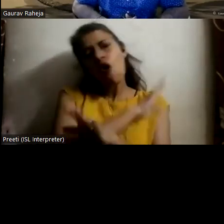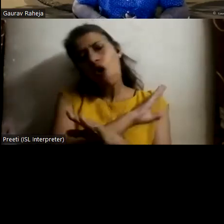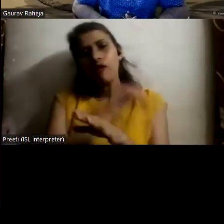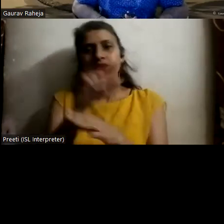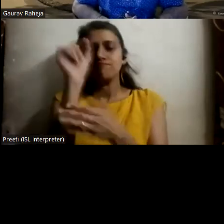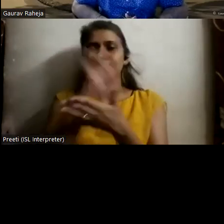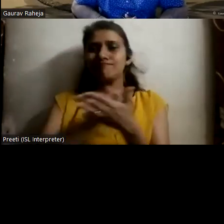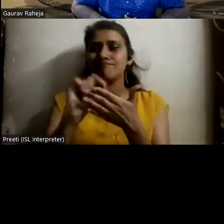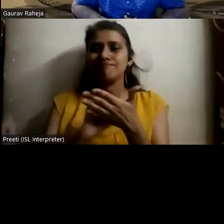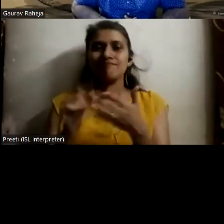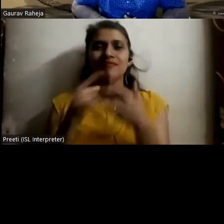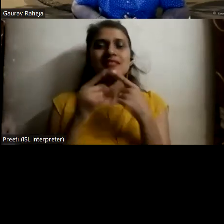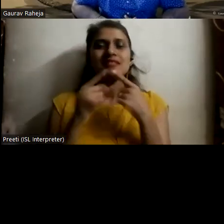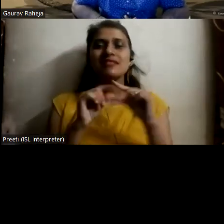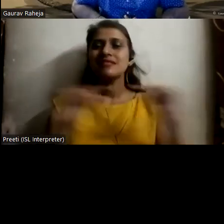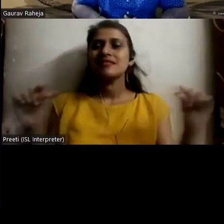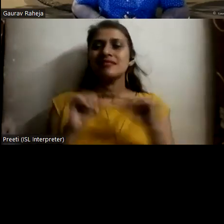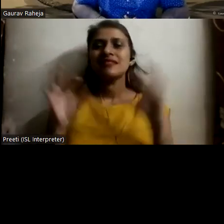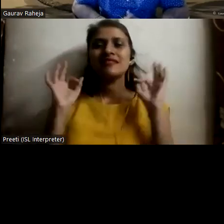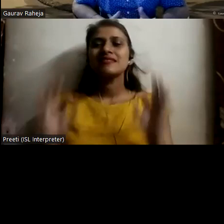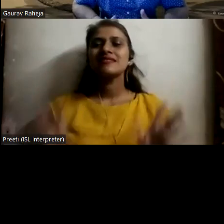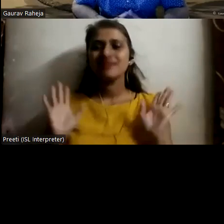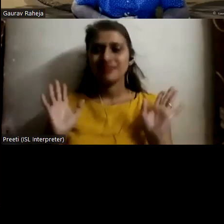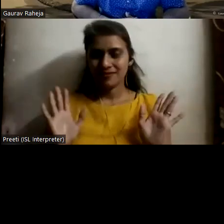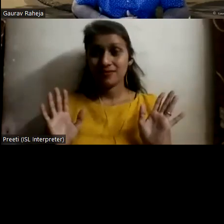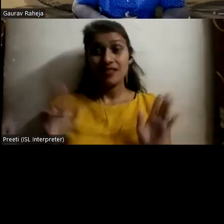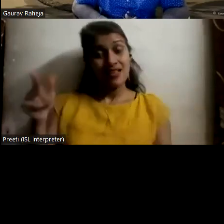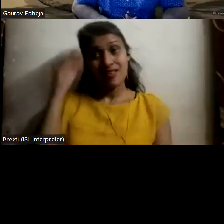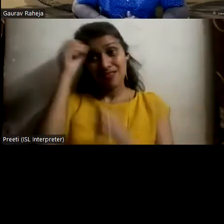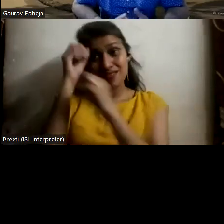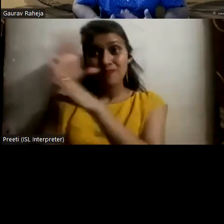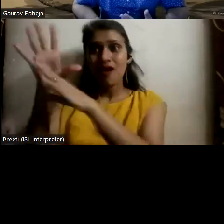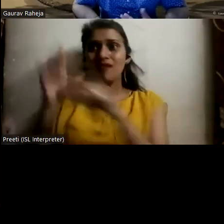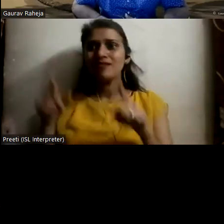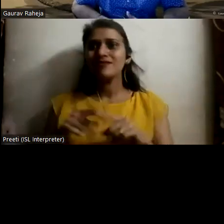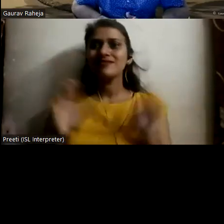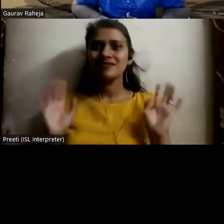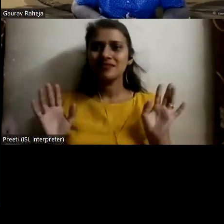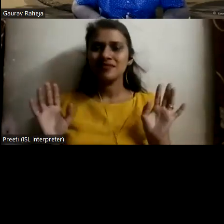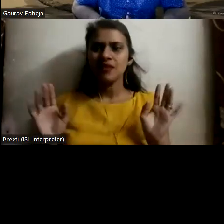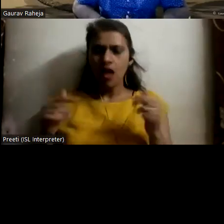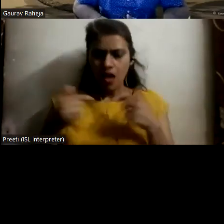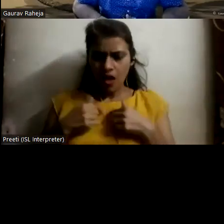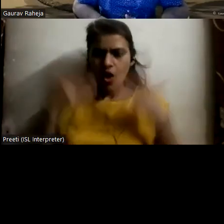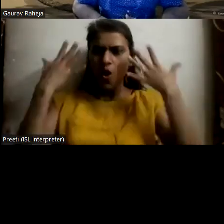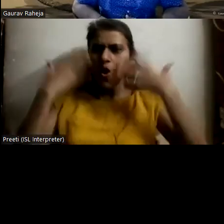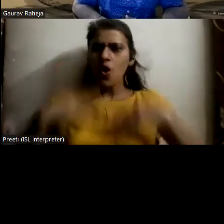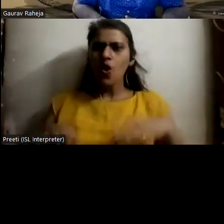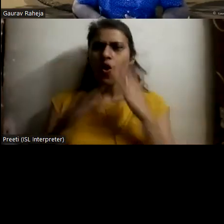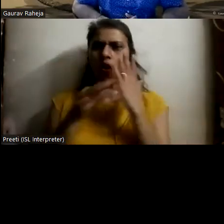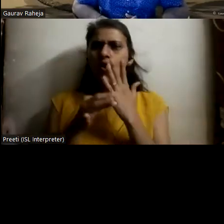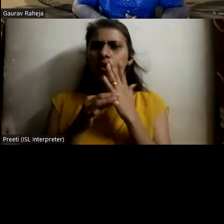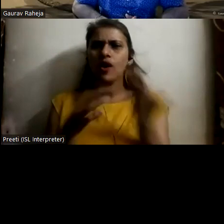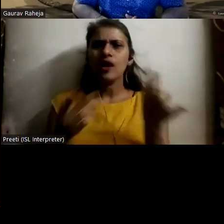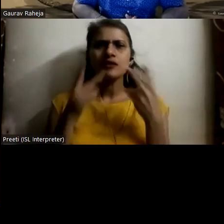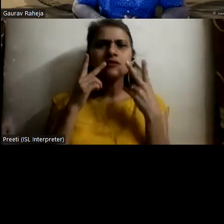with all differences intact. Just imagine, no? Just even look at your own human body and see, we have